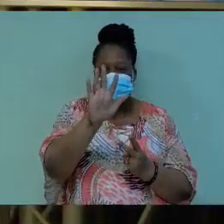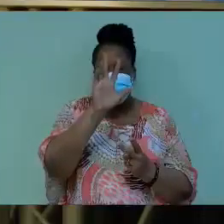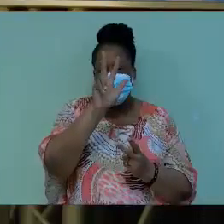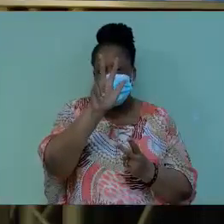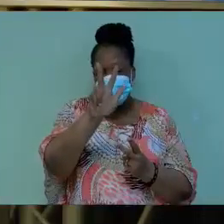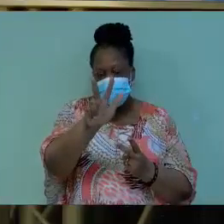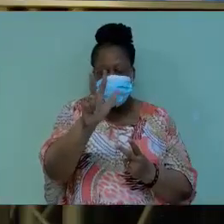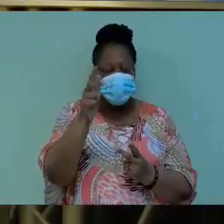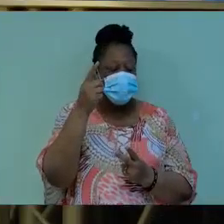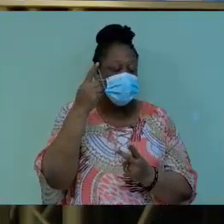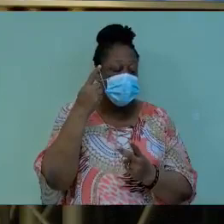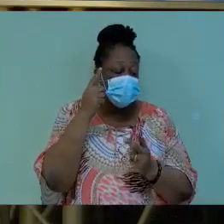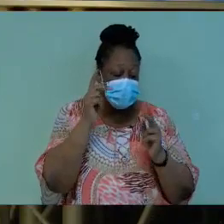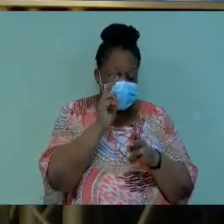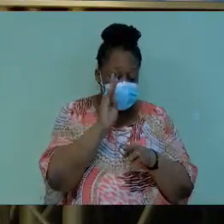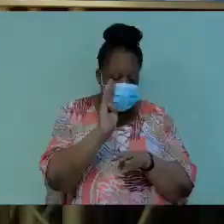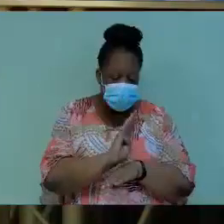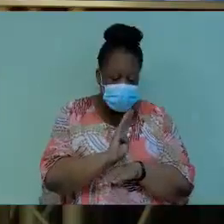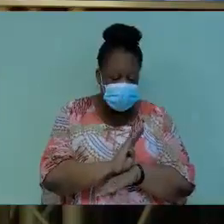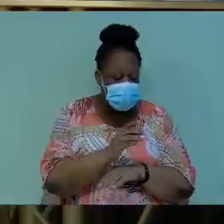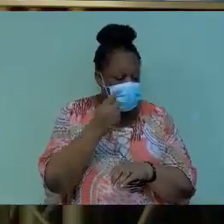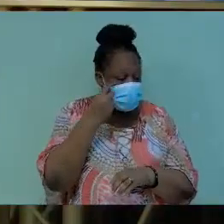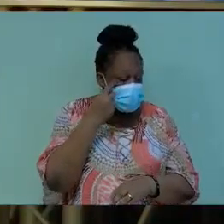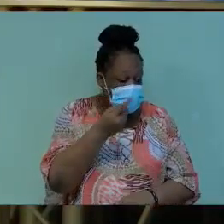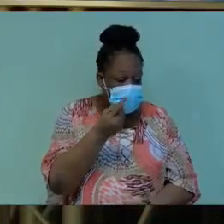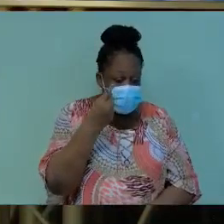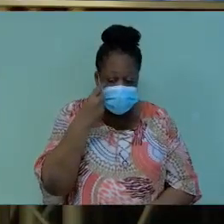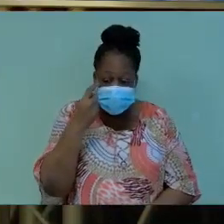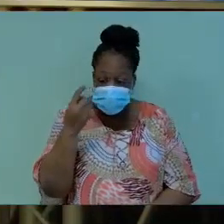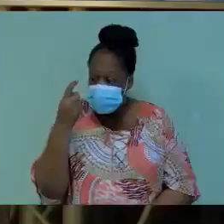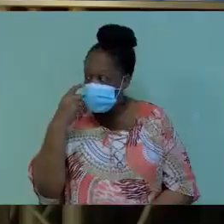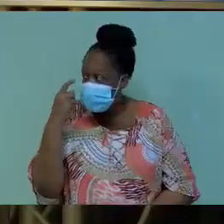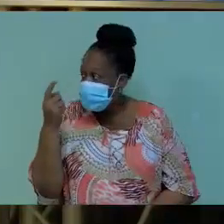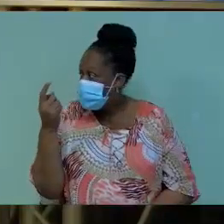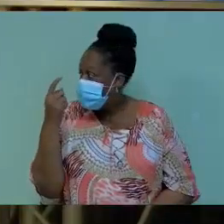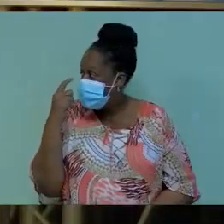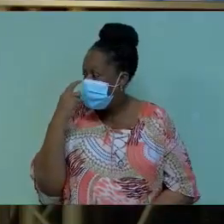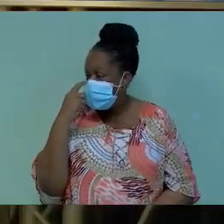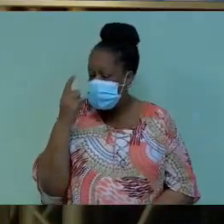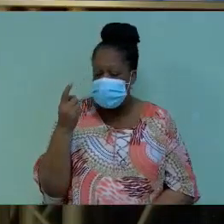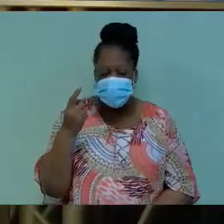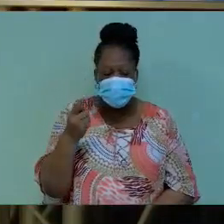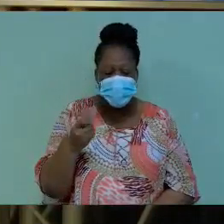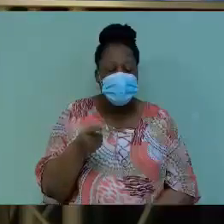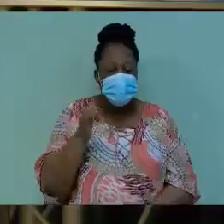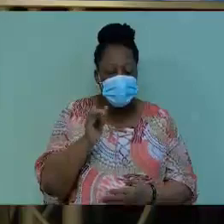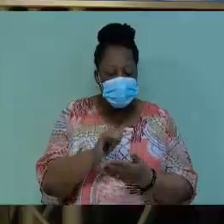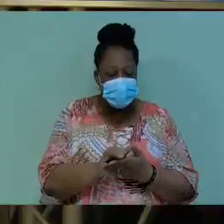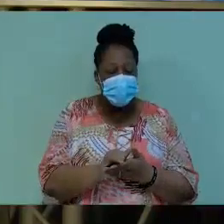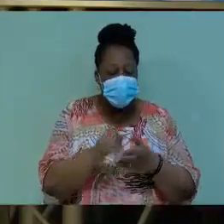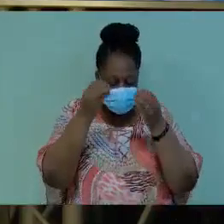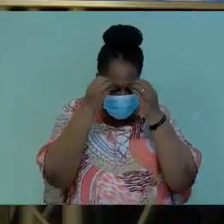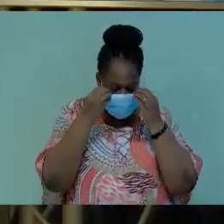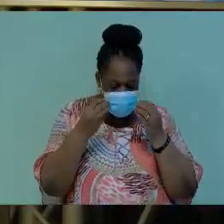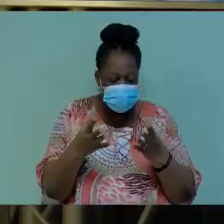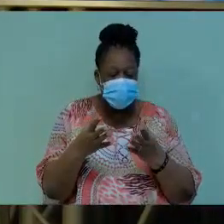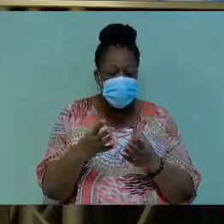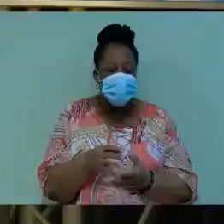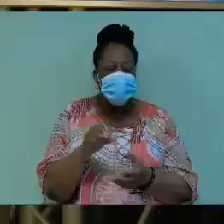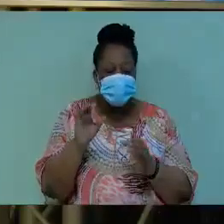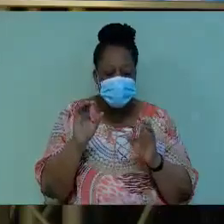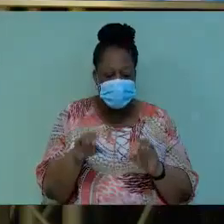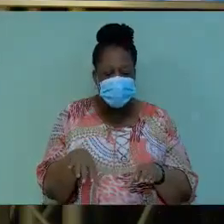plight in ensuring that there is compliance by the business sector. If there is compliance by the business sector, then it will aid the